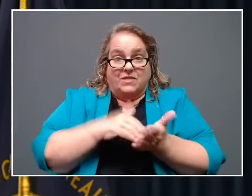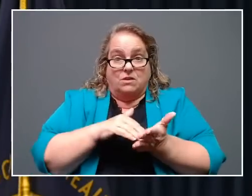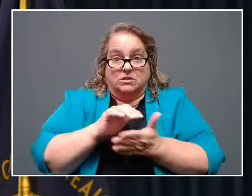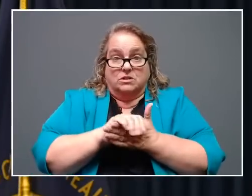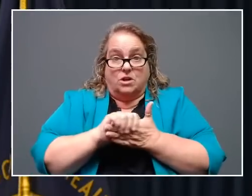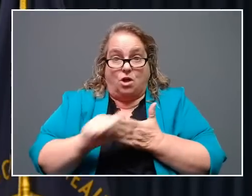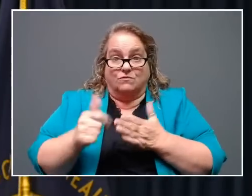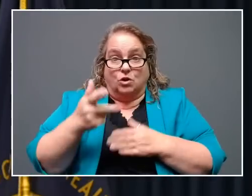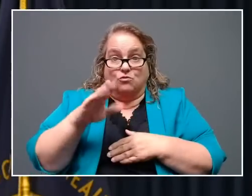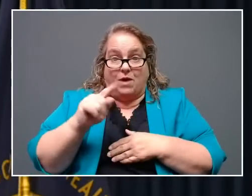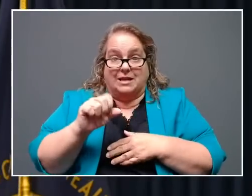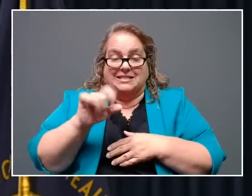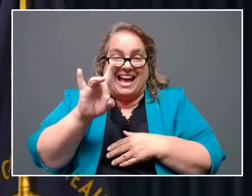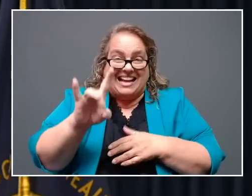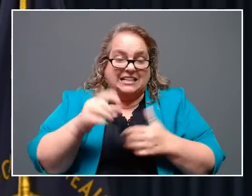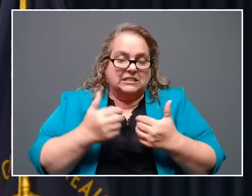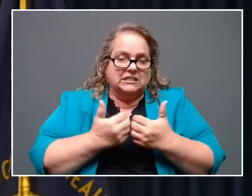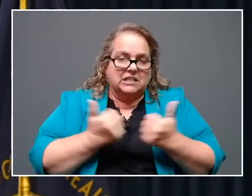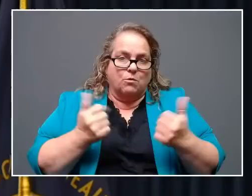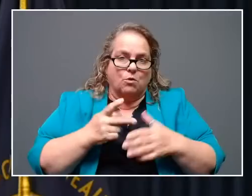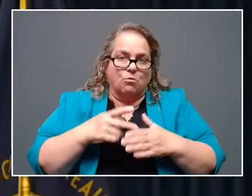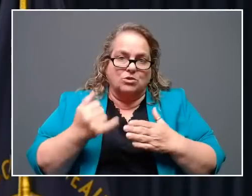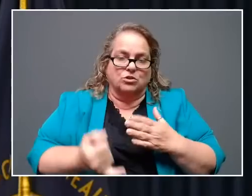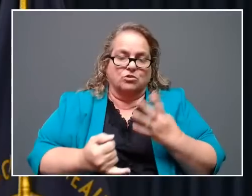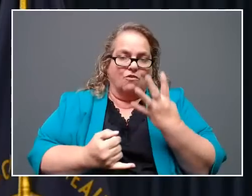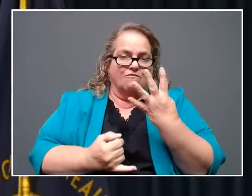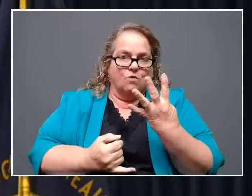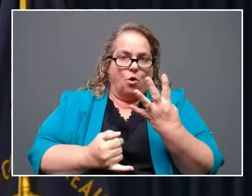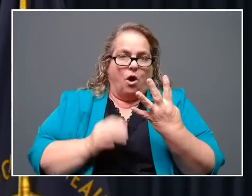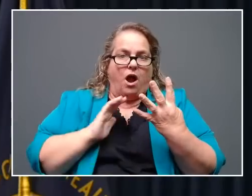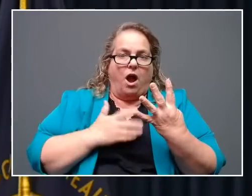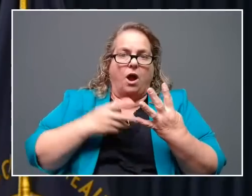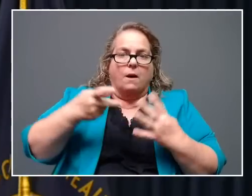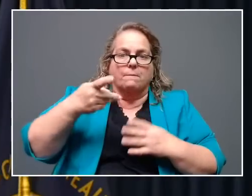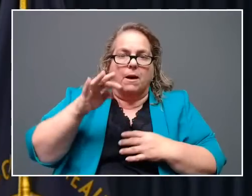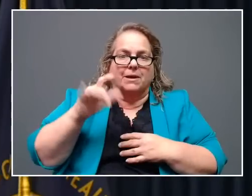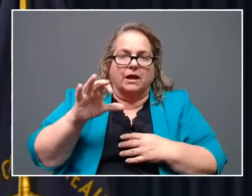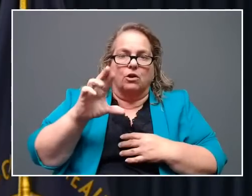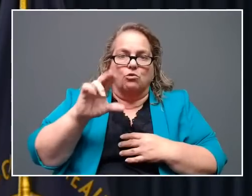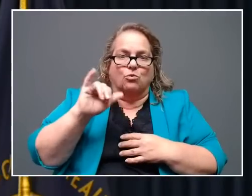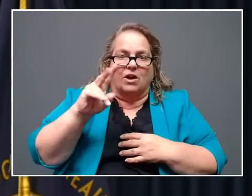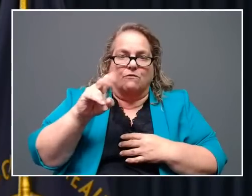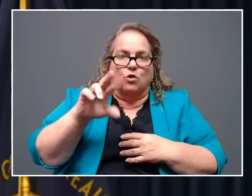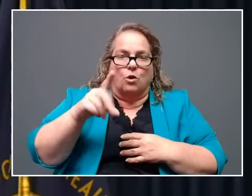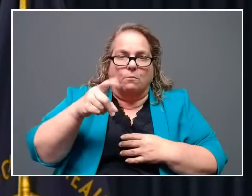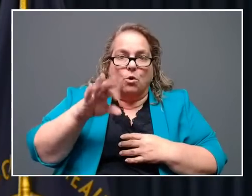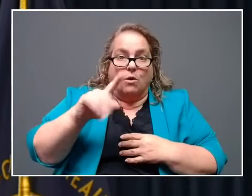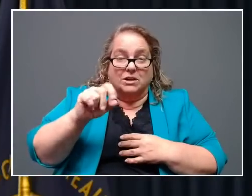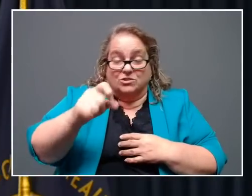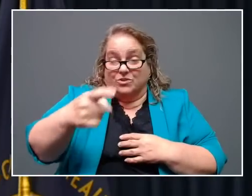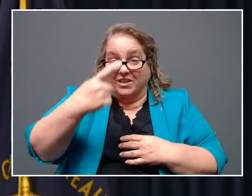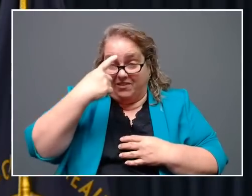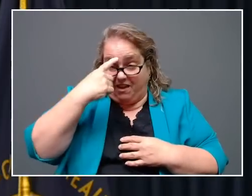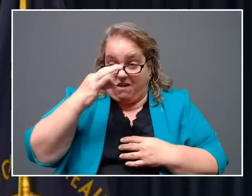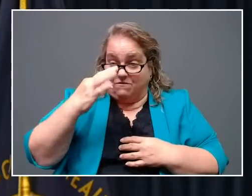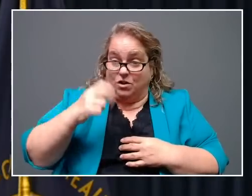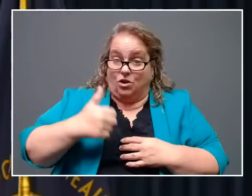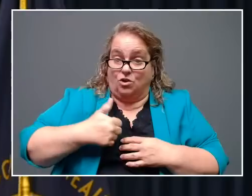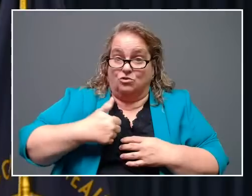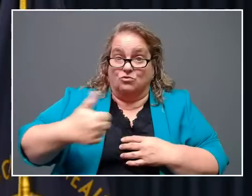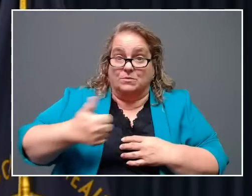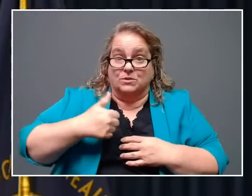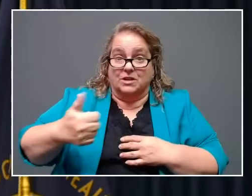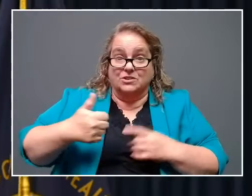projects at 4 of our public river ports. Because when you think about transportation, it's not just roads and